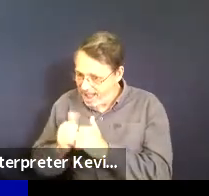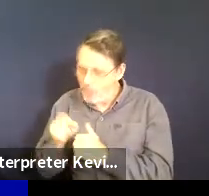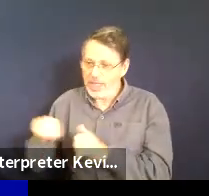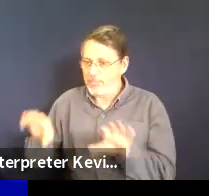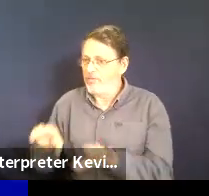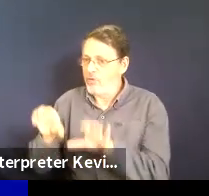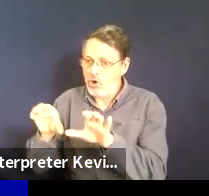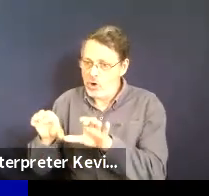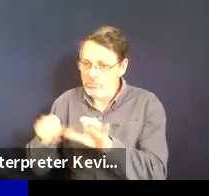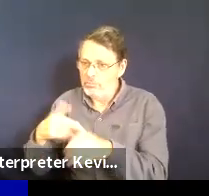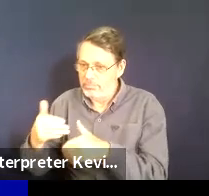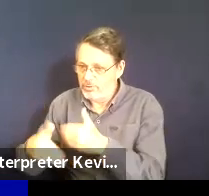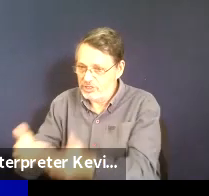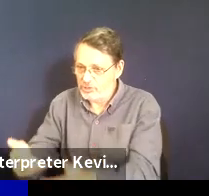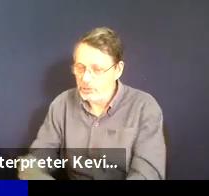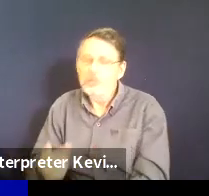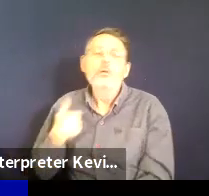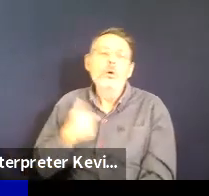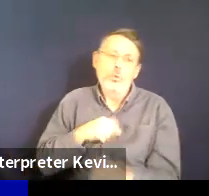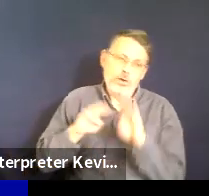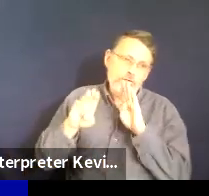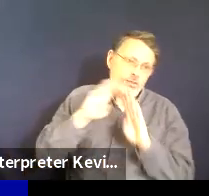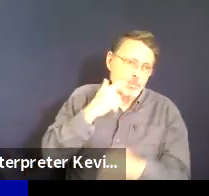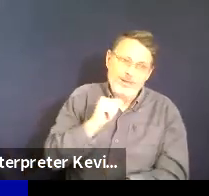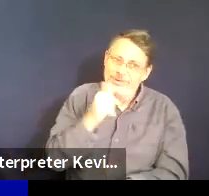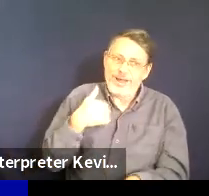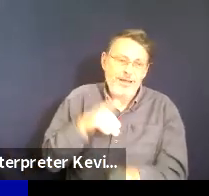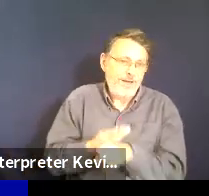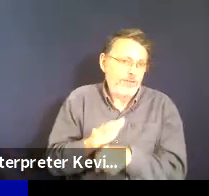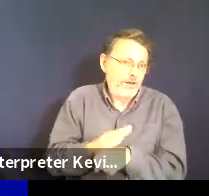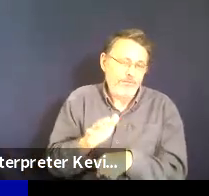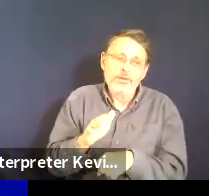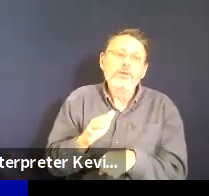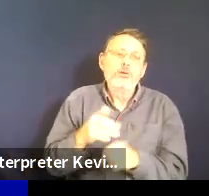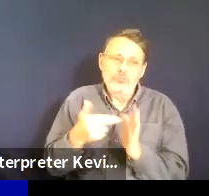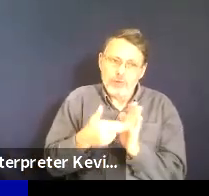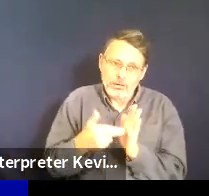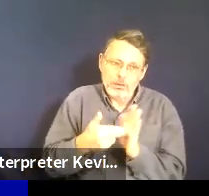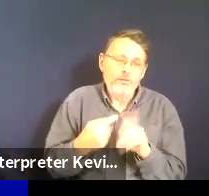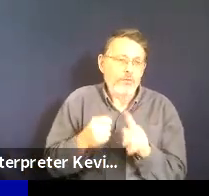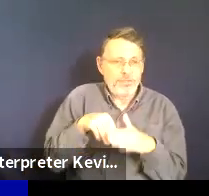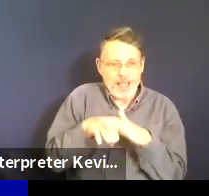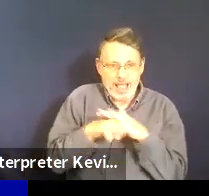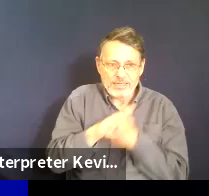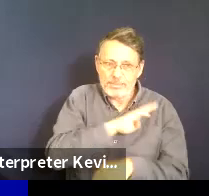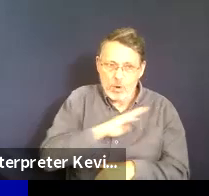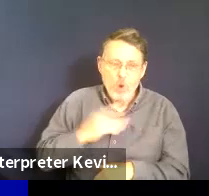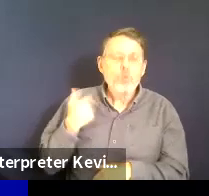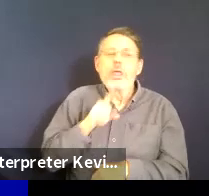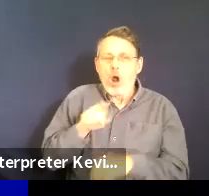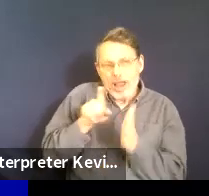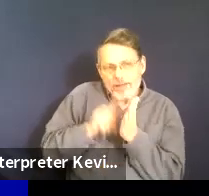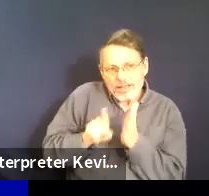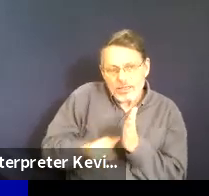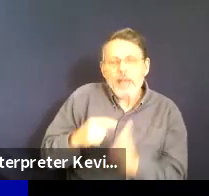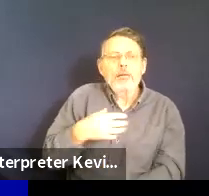Sure. You know, we're also frustrated by the lack of regulations from the Access Board on this issue, but we are investigating complaints with regards to